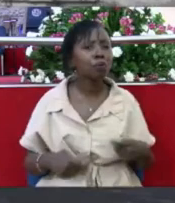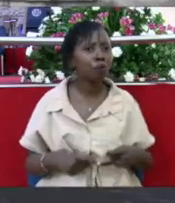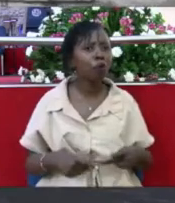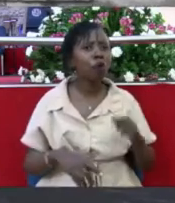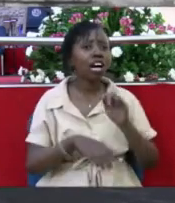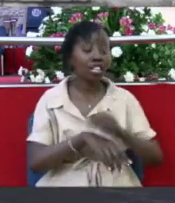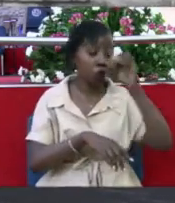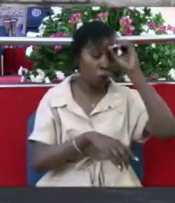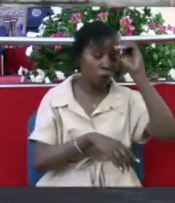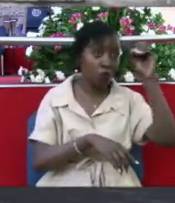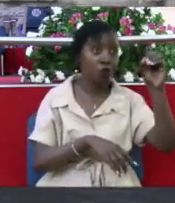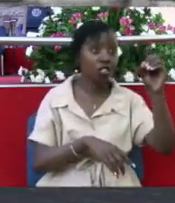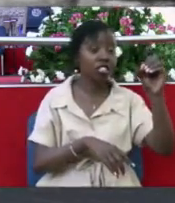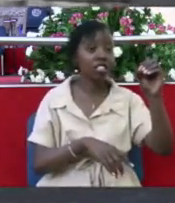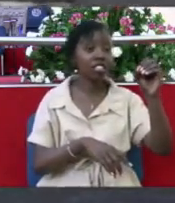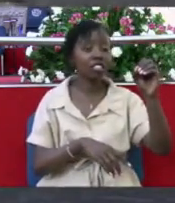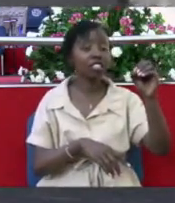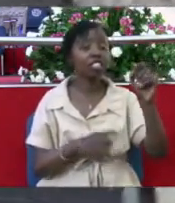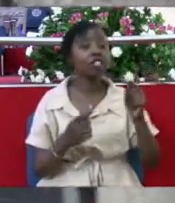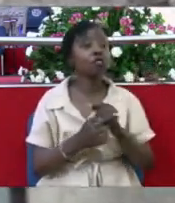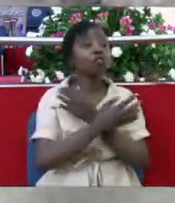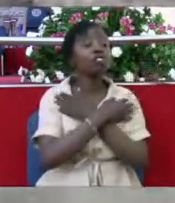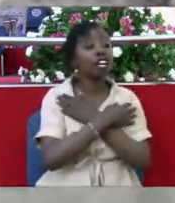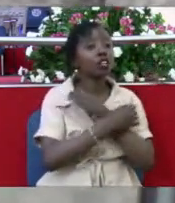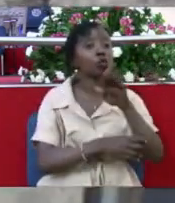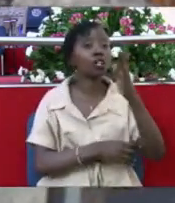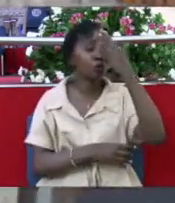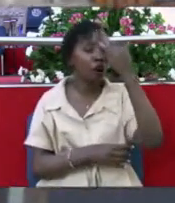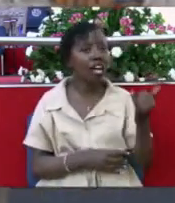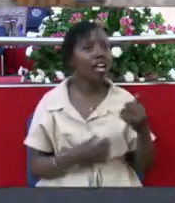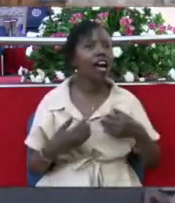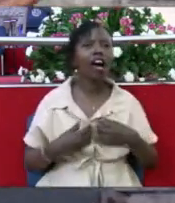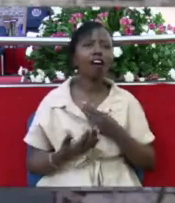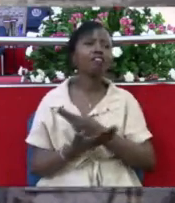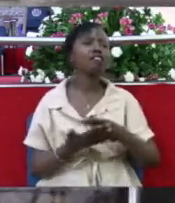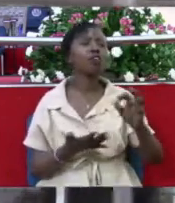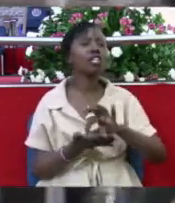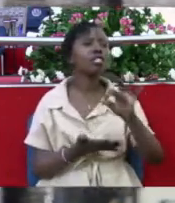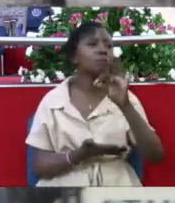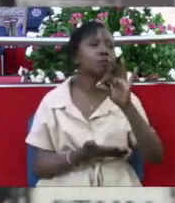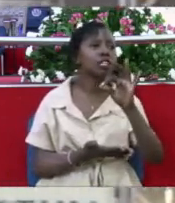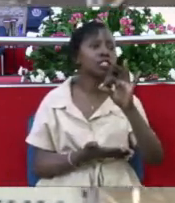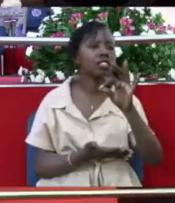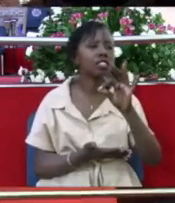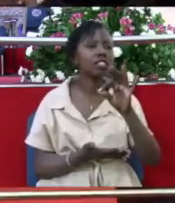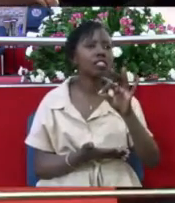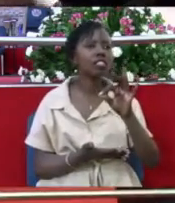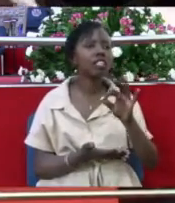friends. Because you have the Holy Spirit. Let it be a privilege for people to hang out with you.